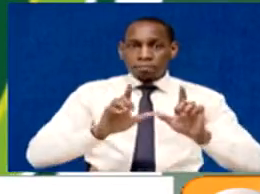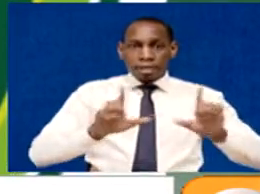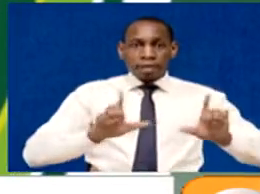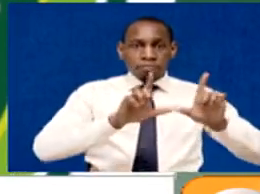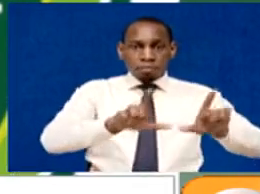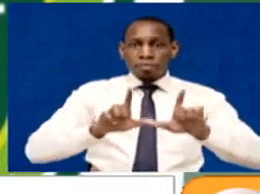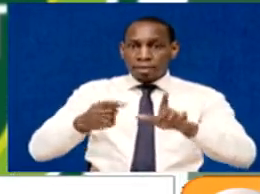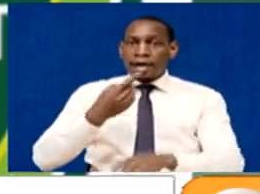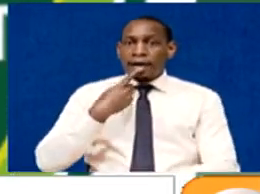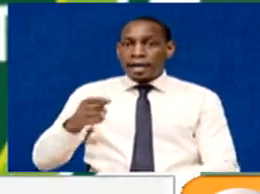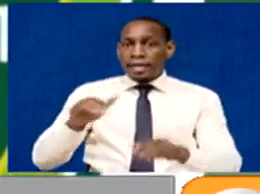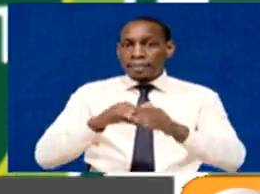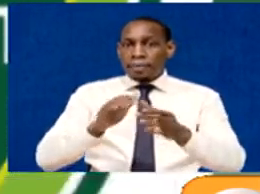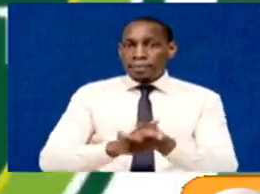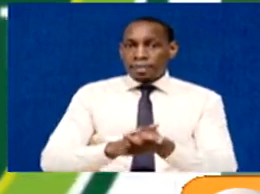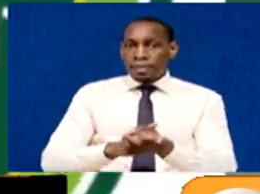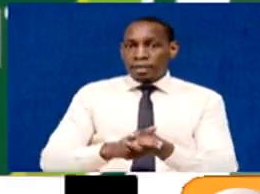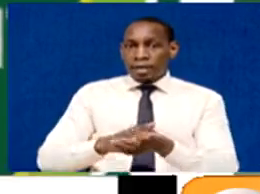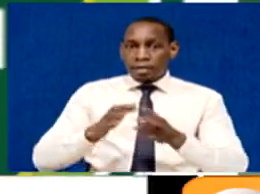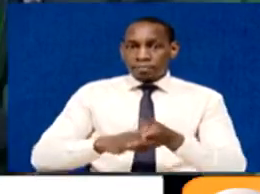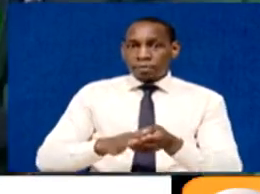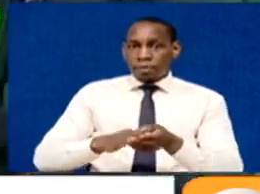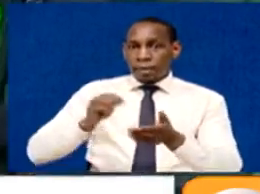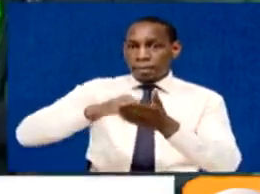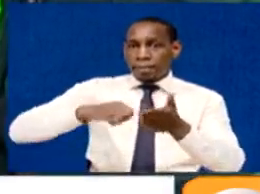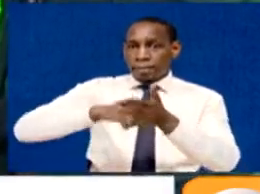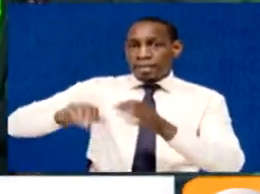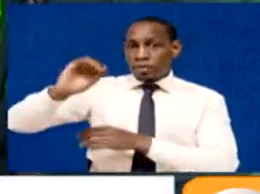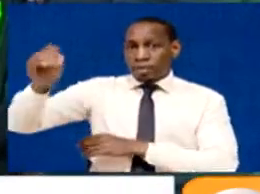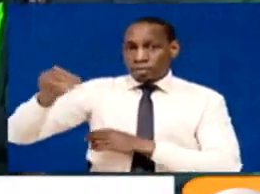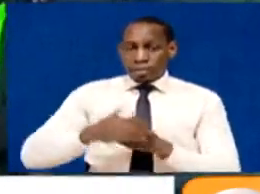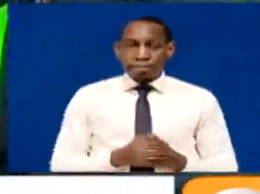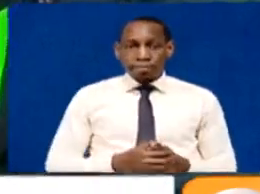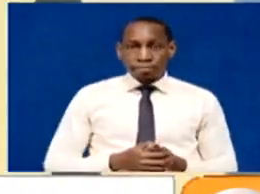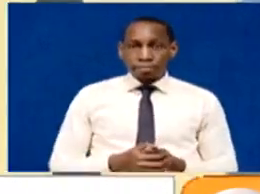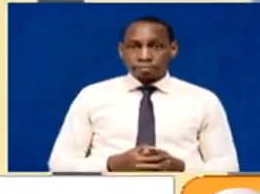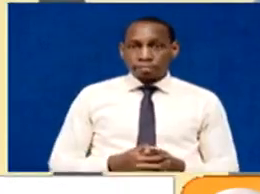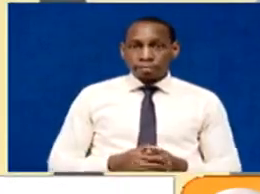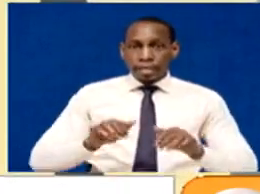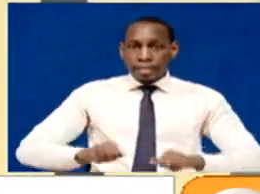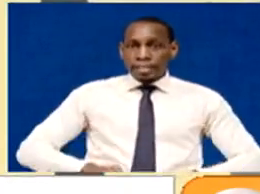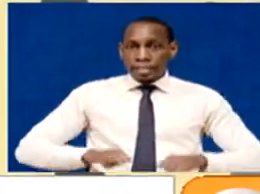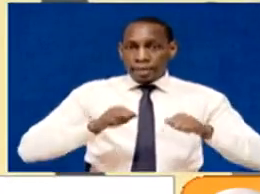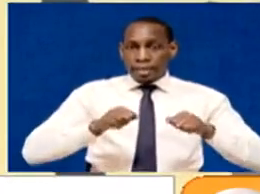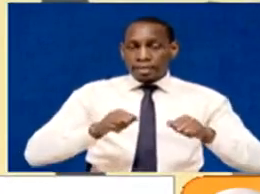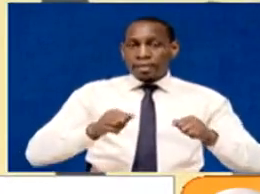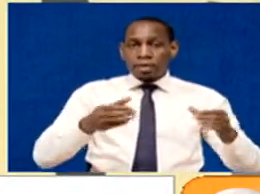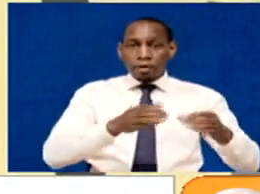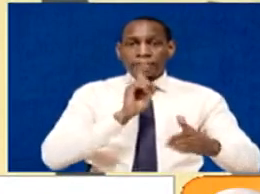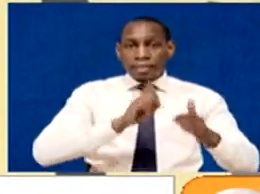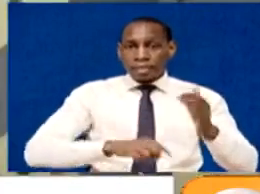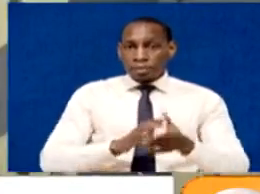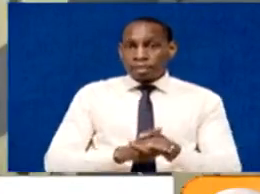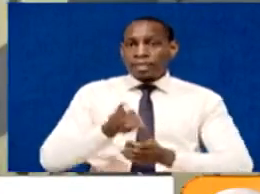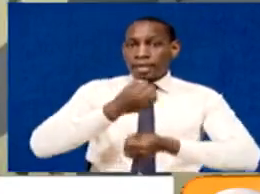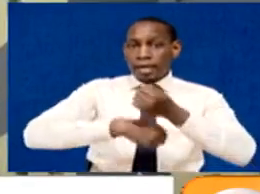deeds to 100 members in Kantafu along Kangundo Road, Machakos County. Chairperson McLeod Malonza